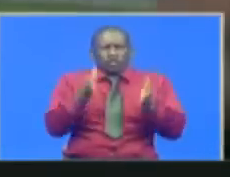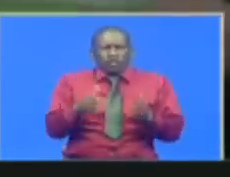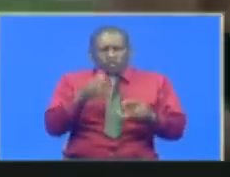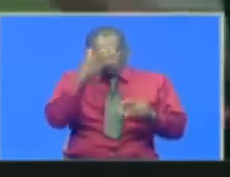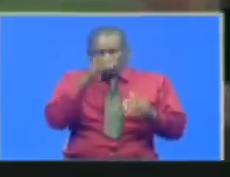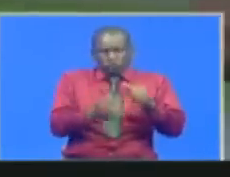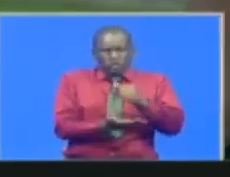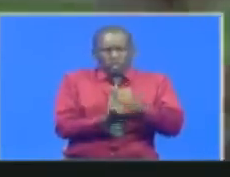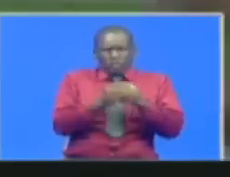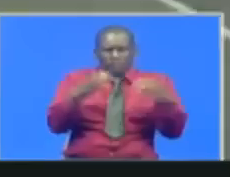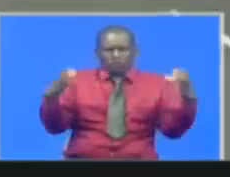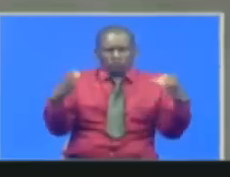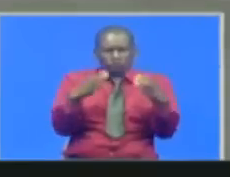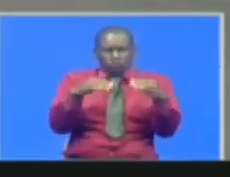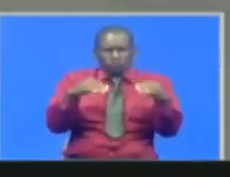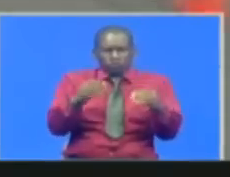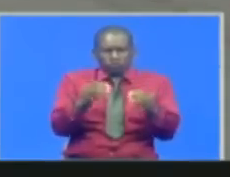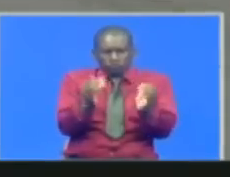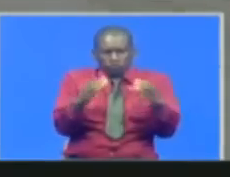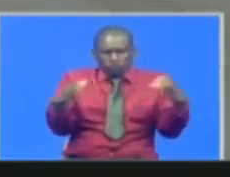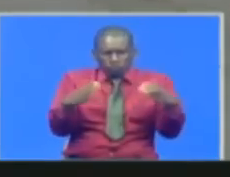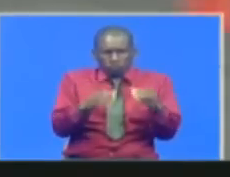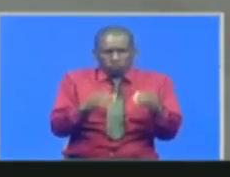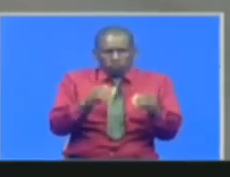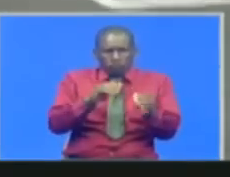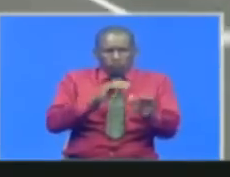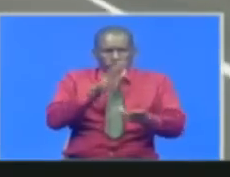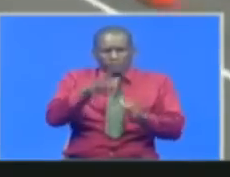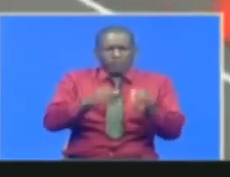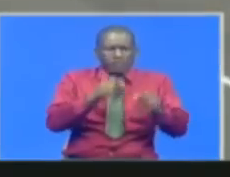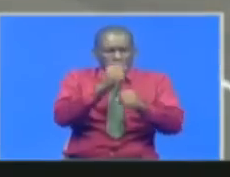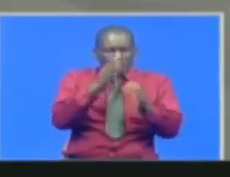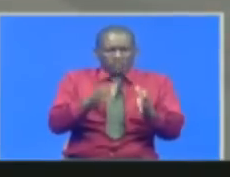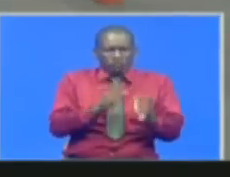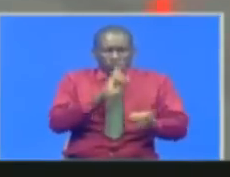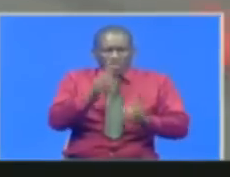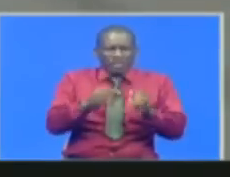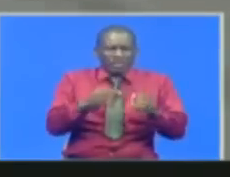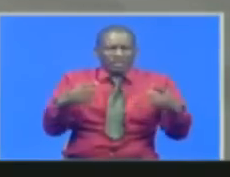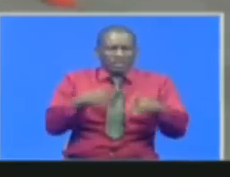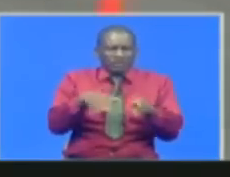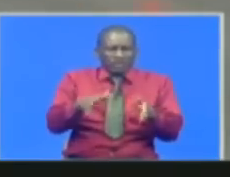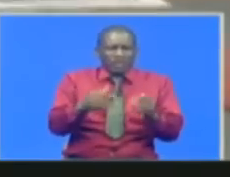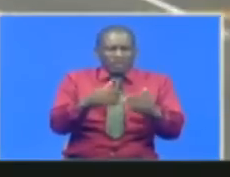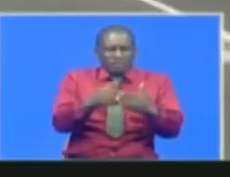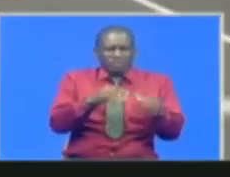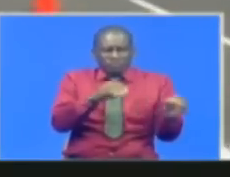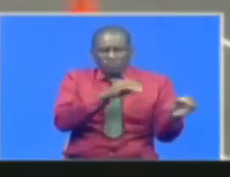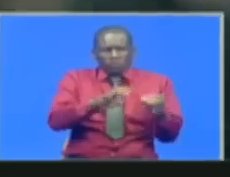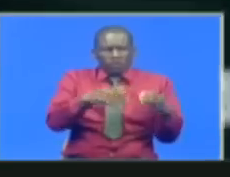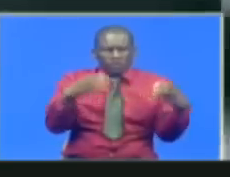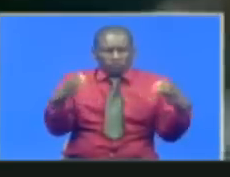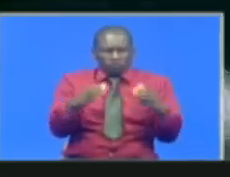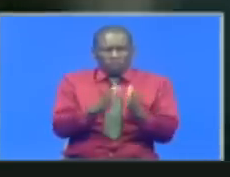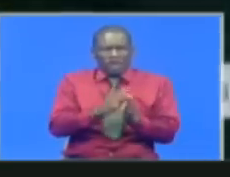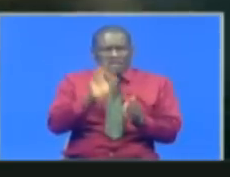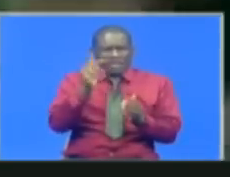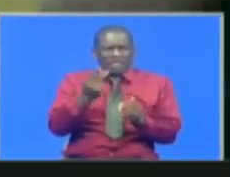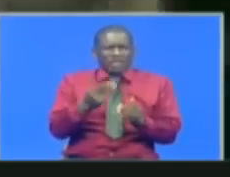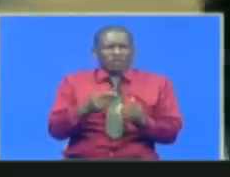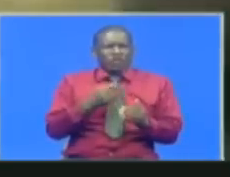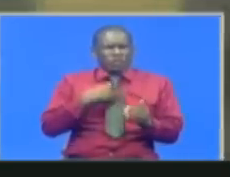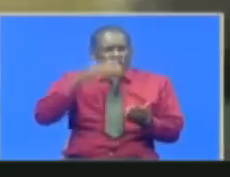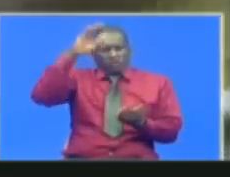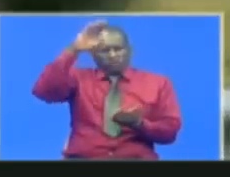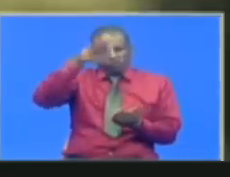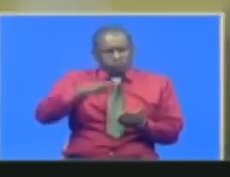small groups of pacemakers who will run predefined segments of the circuit before handing over to another group, and the Kenyan won't have to slow down